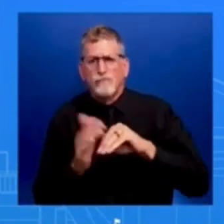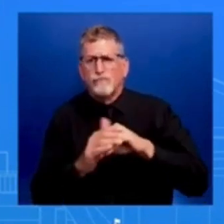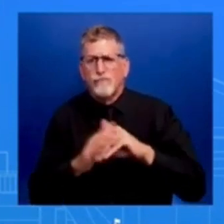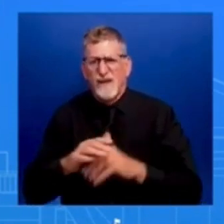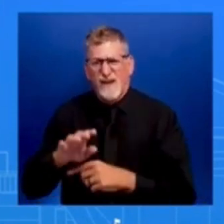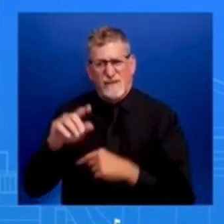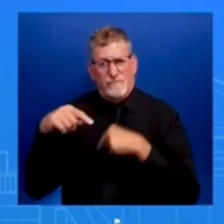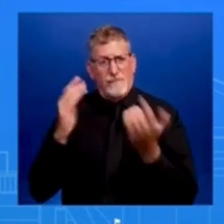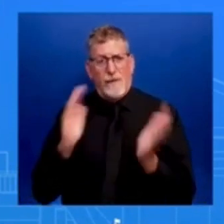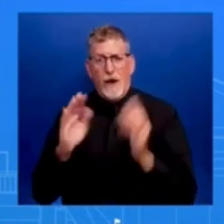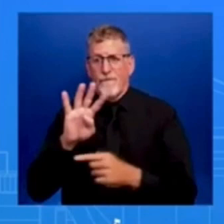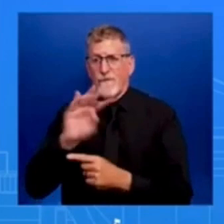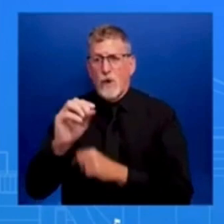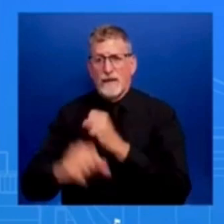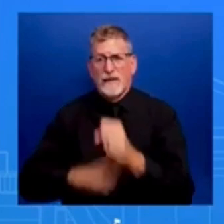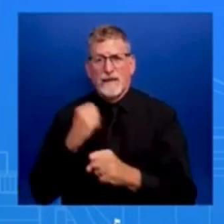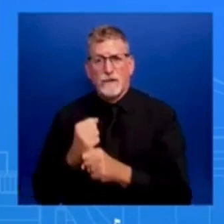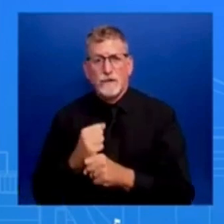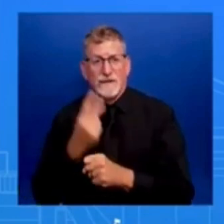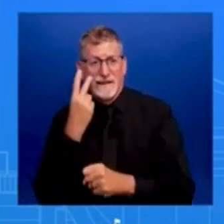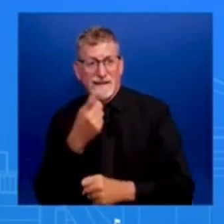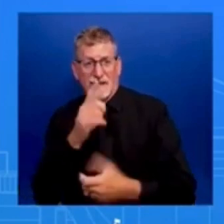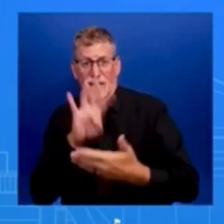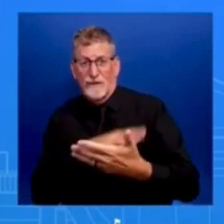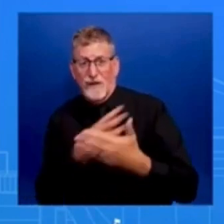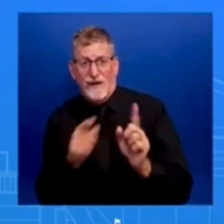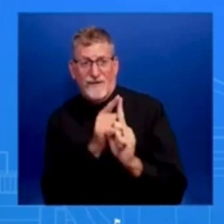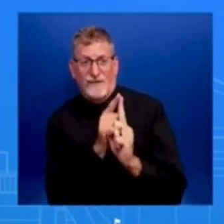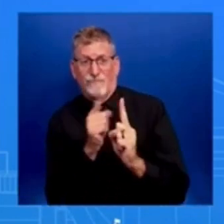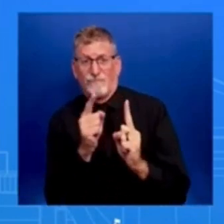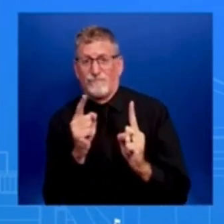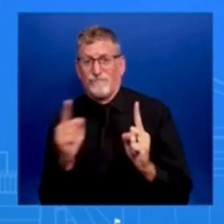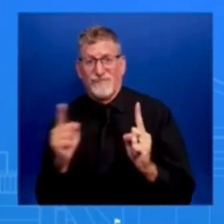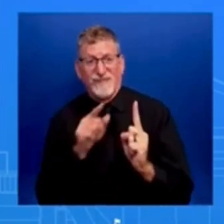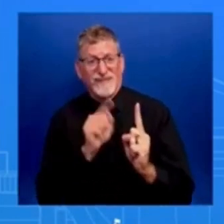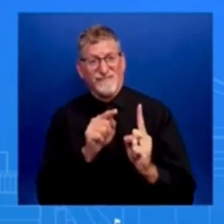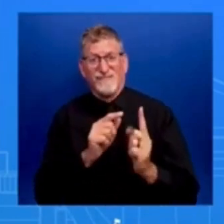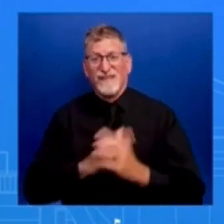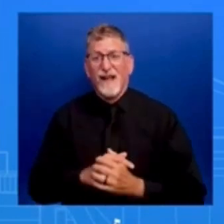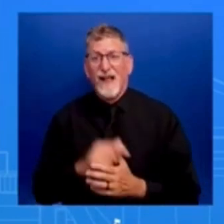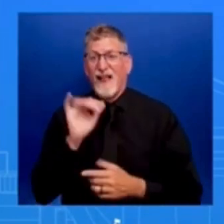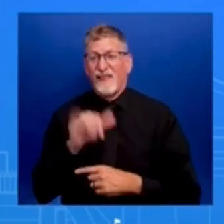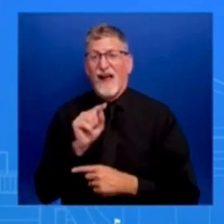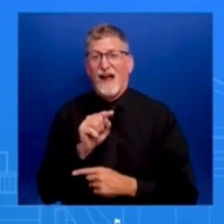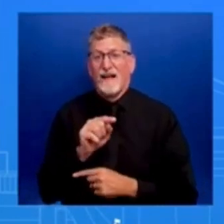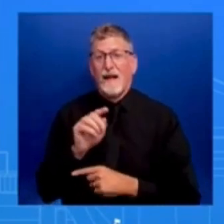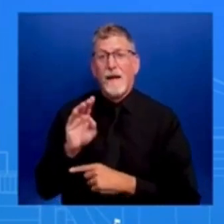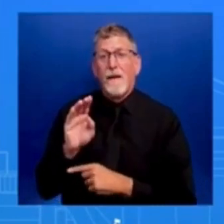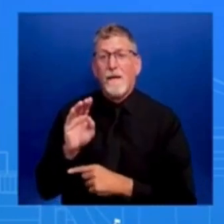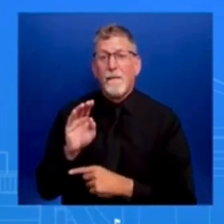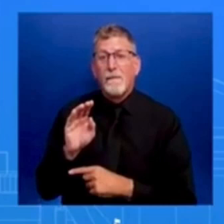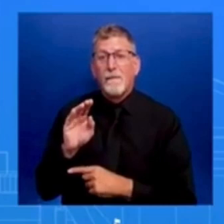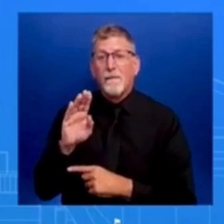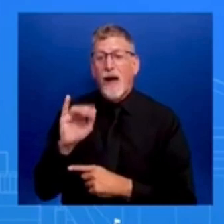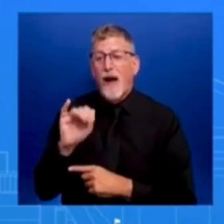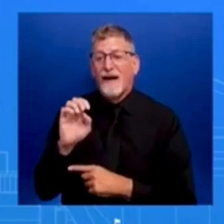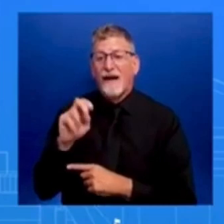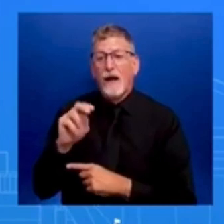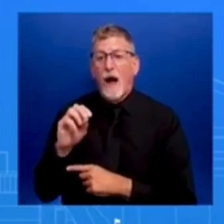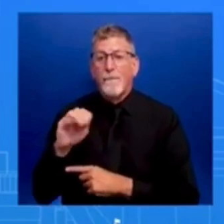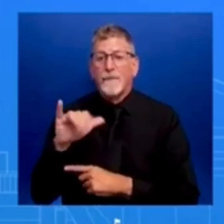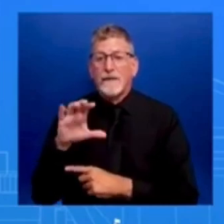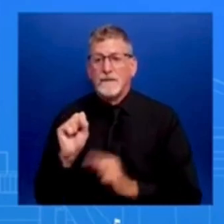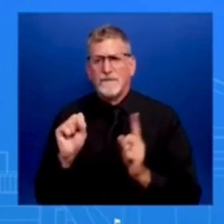President Investing in America agenda is all about. Bidenomics is growing the economy from the middle out and bottom up, not the top